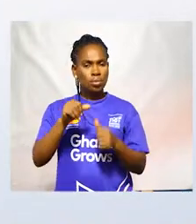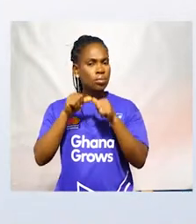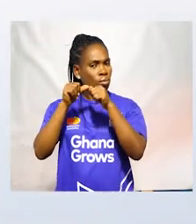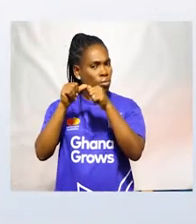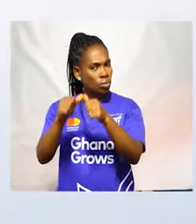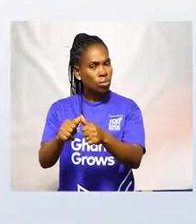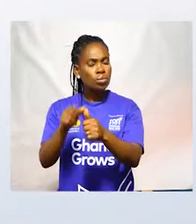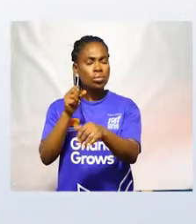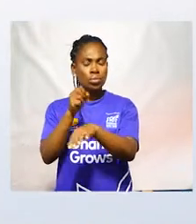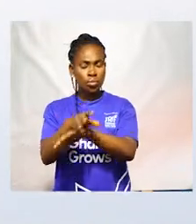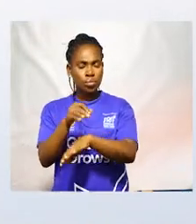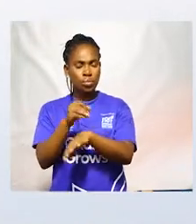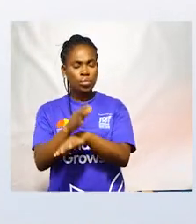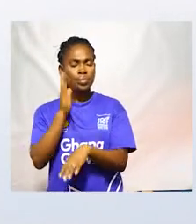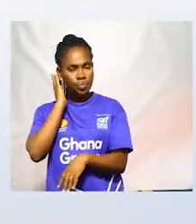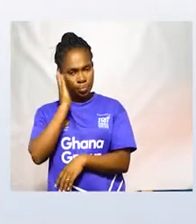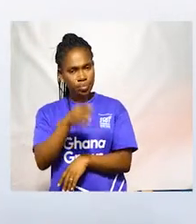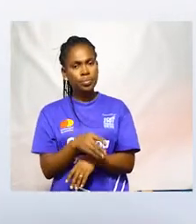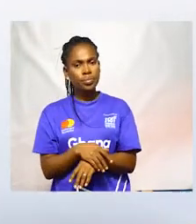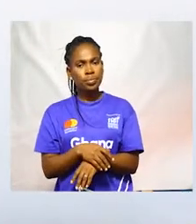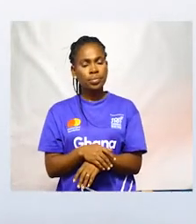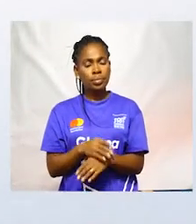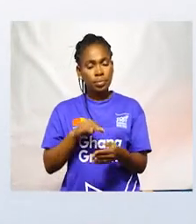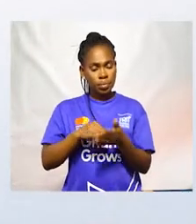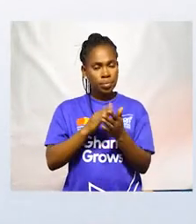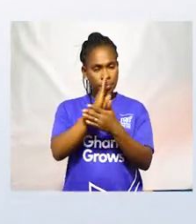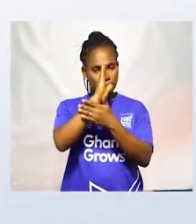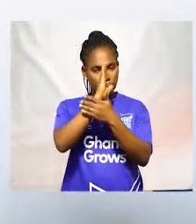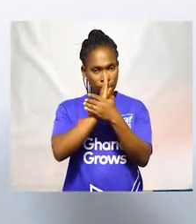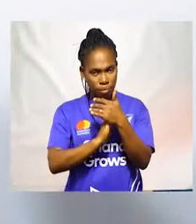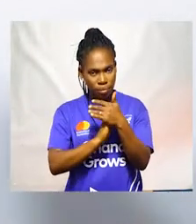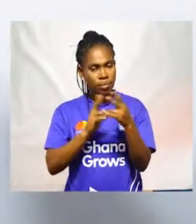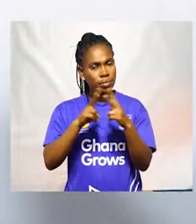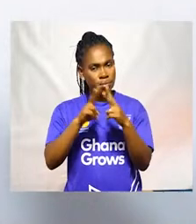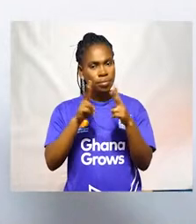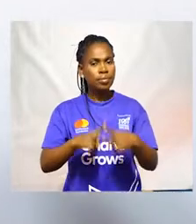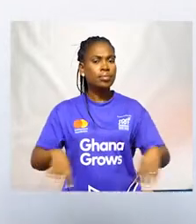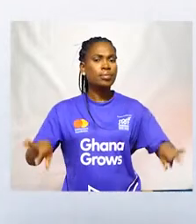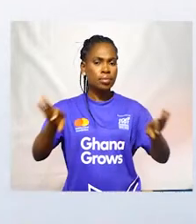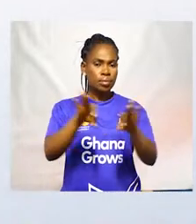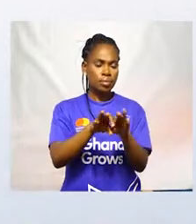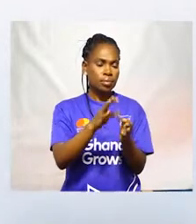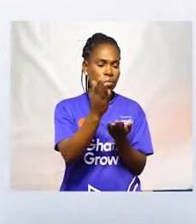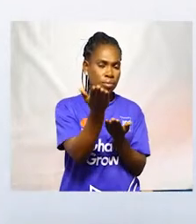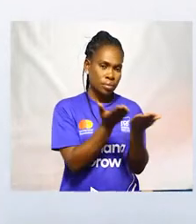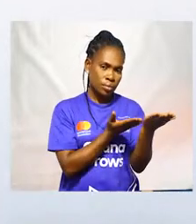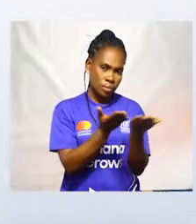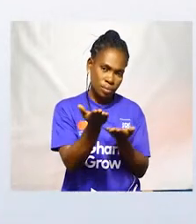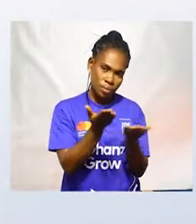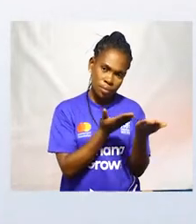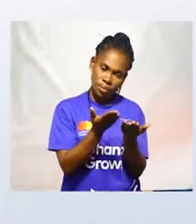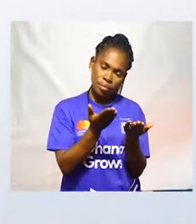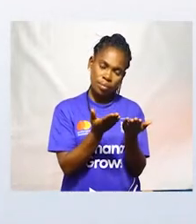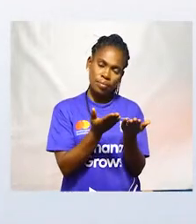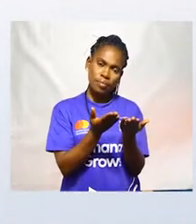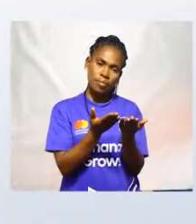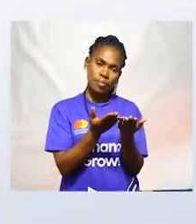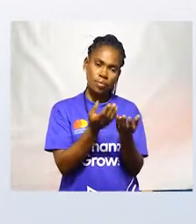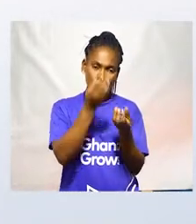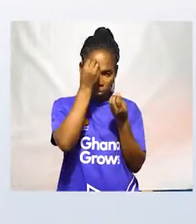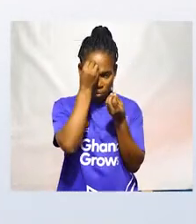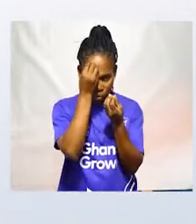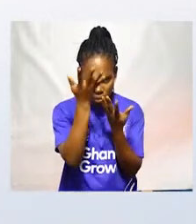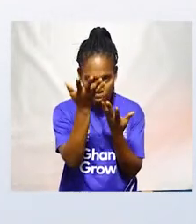counsel or advice. So humility is key. Service is important.